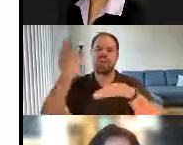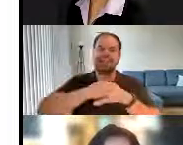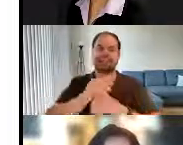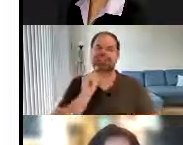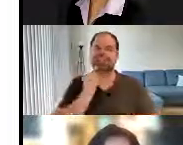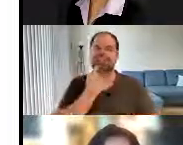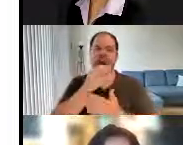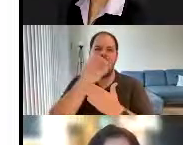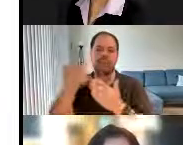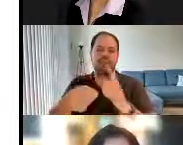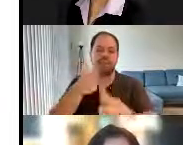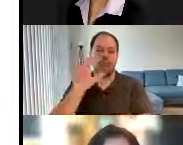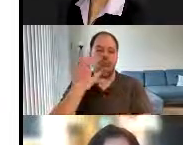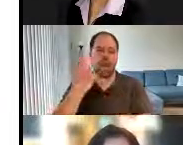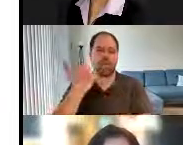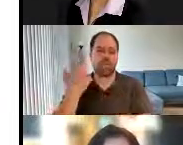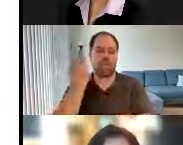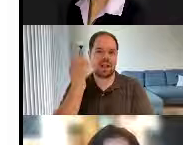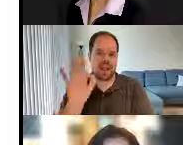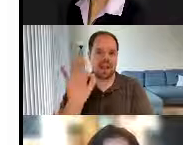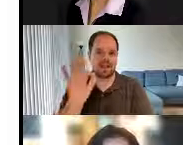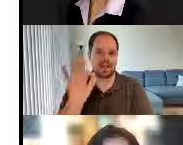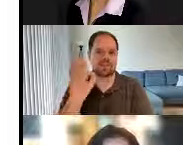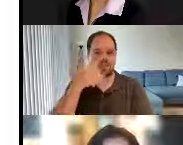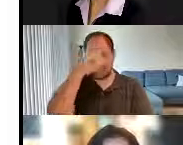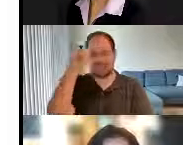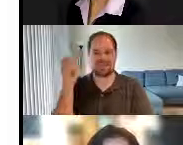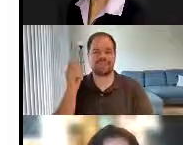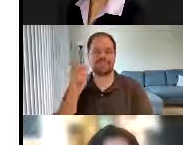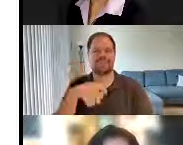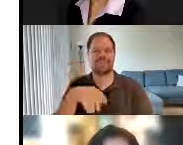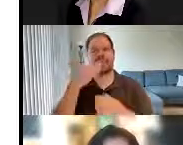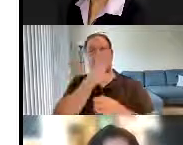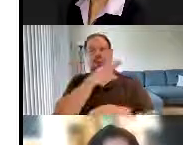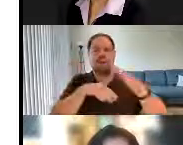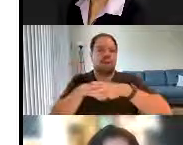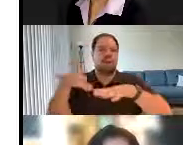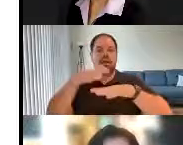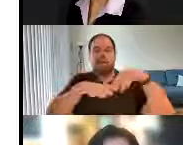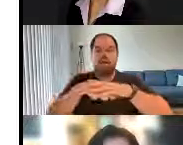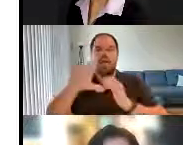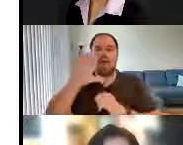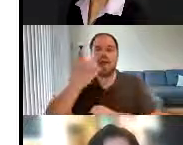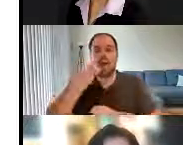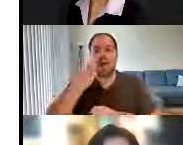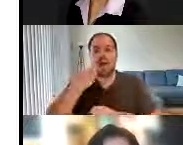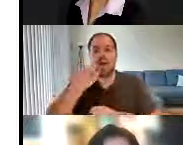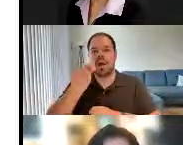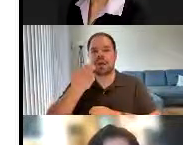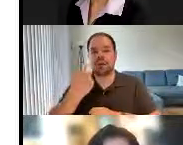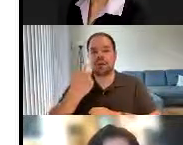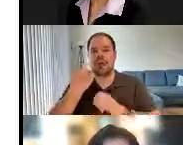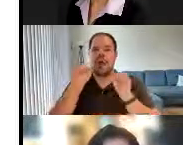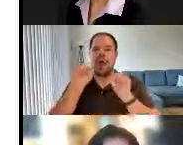experienced deprivation, if they have comorbidities going on, and what the increased risks are because of the COVID-19